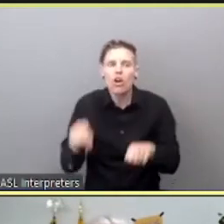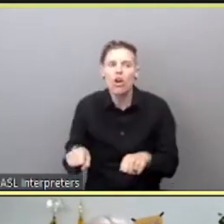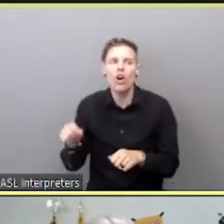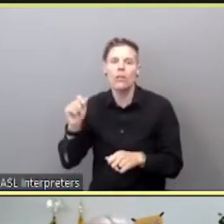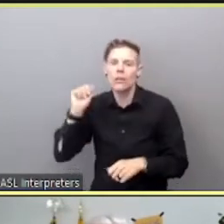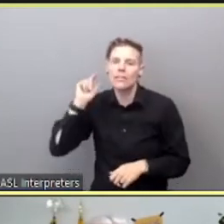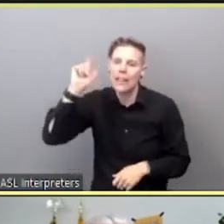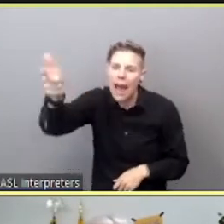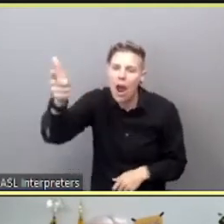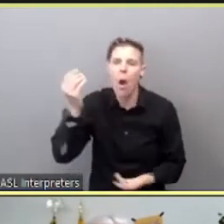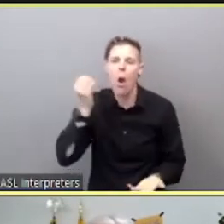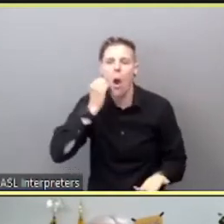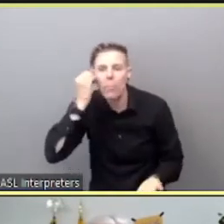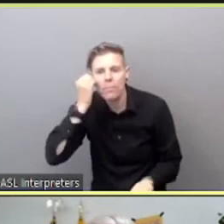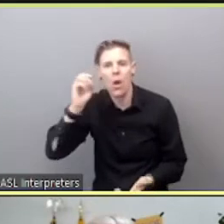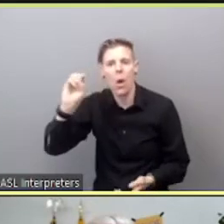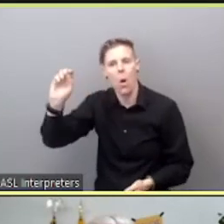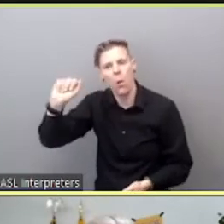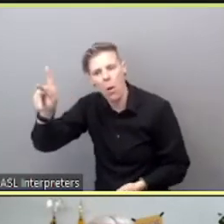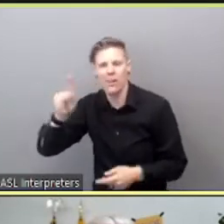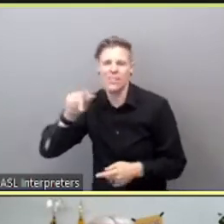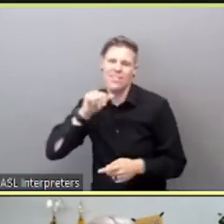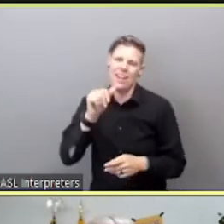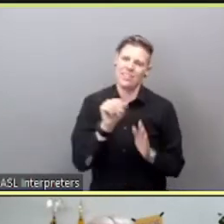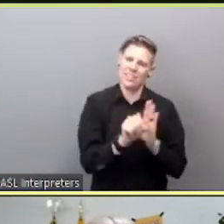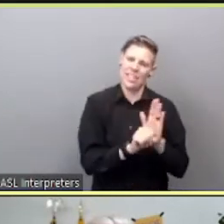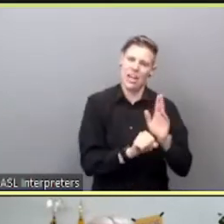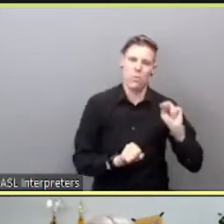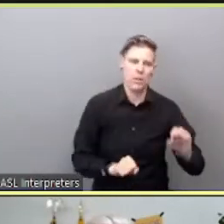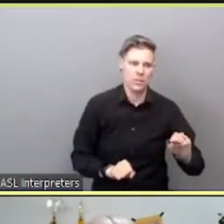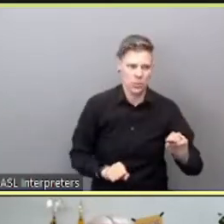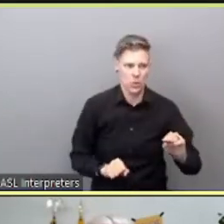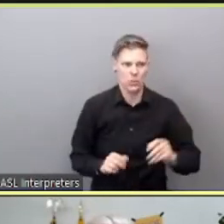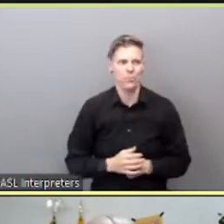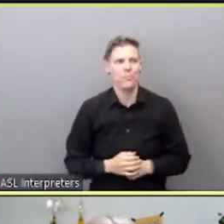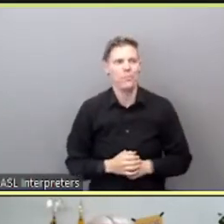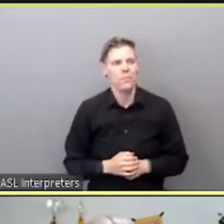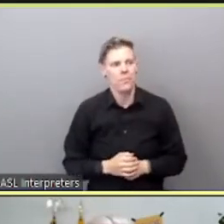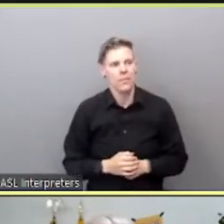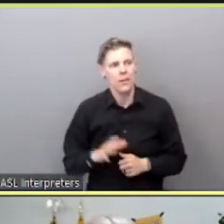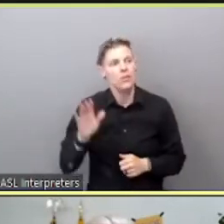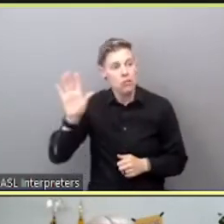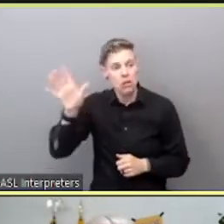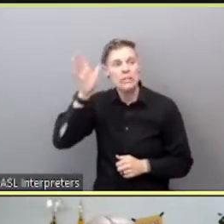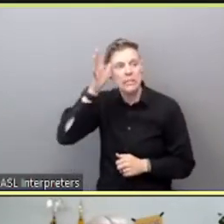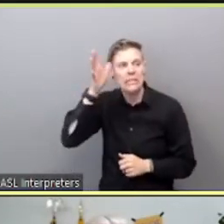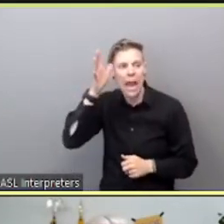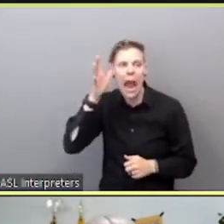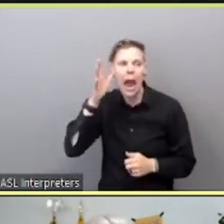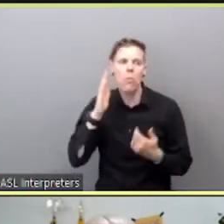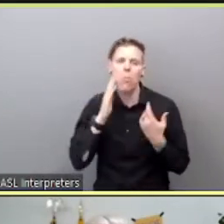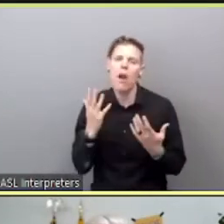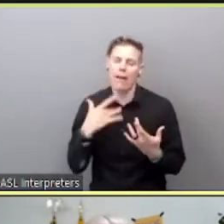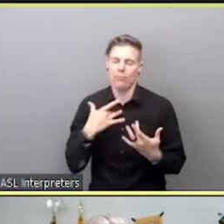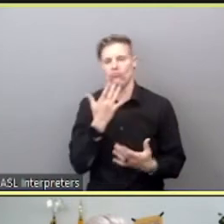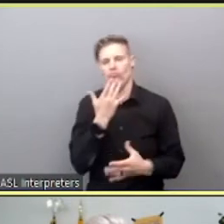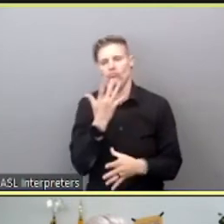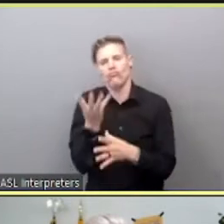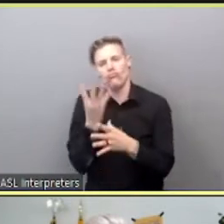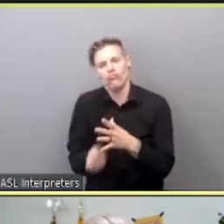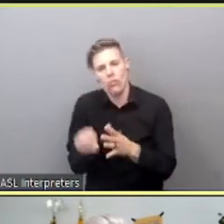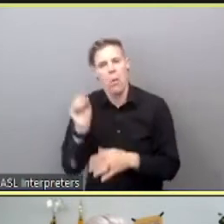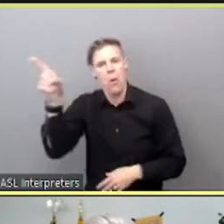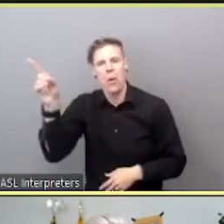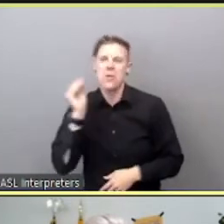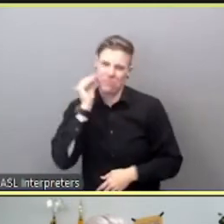that is what her father would have wanted. Now, I want to show you all of these numbers here. At last check, out of all of our 4 major hospital systems in the